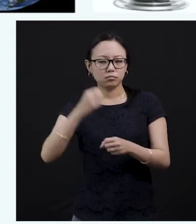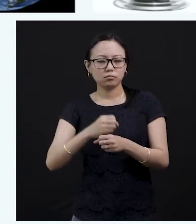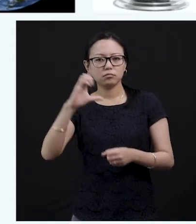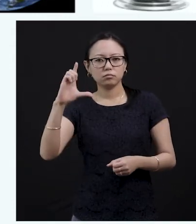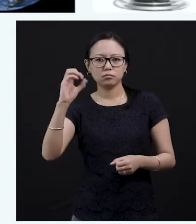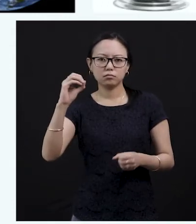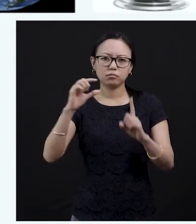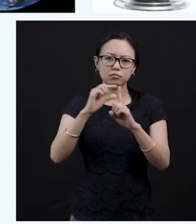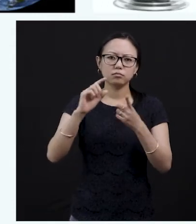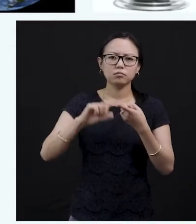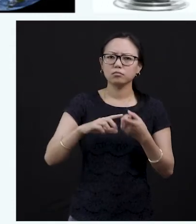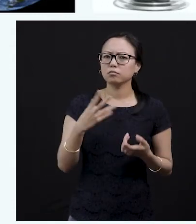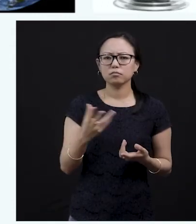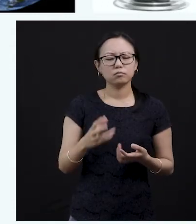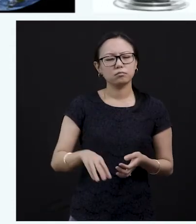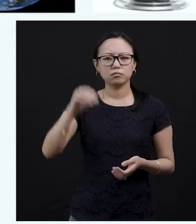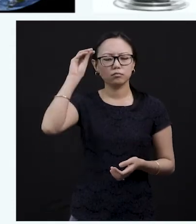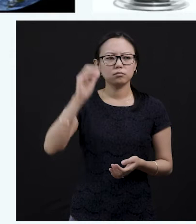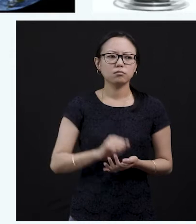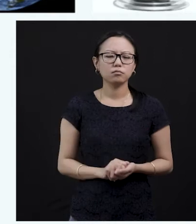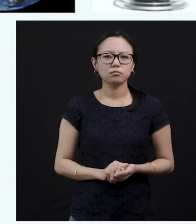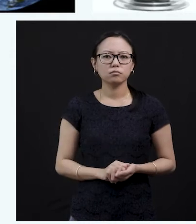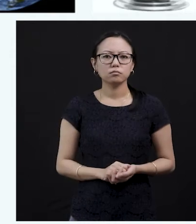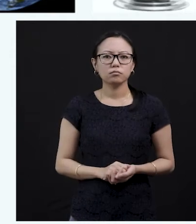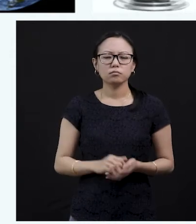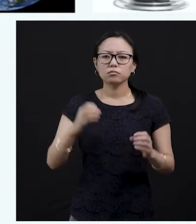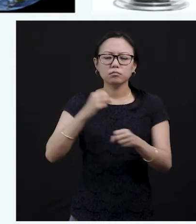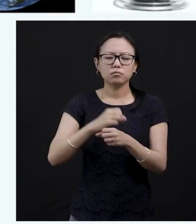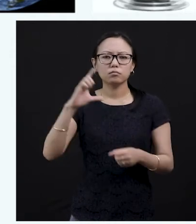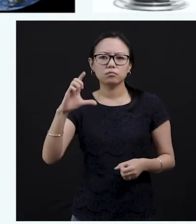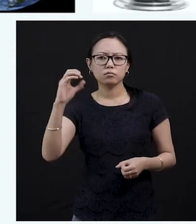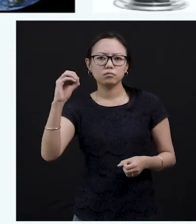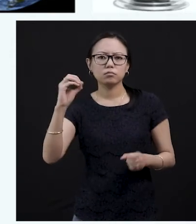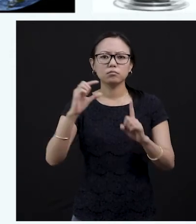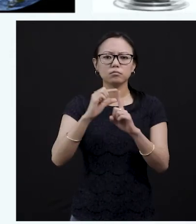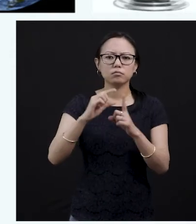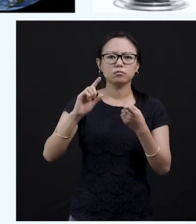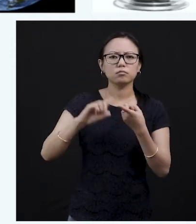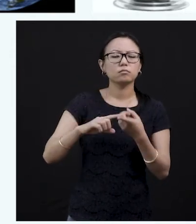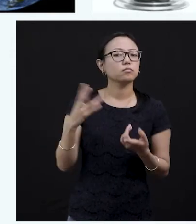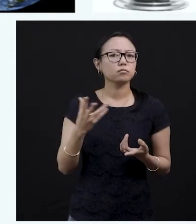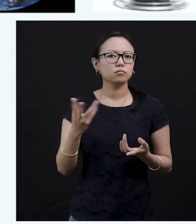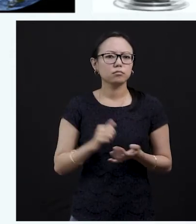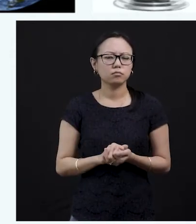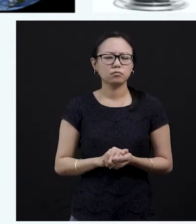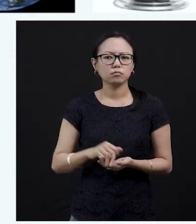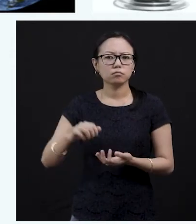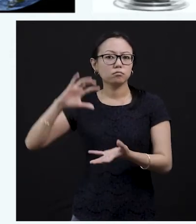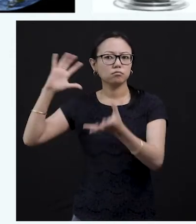right? So the globe is a model of the earth. It is shaped like an earth.